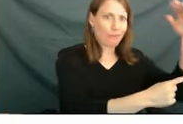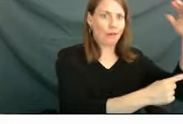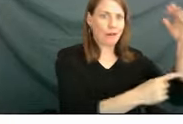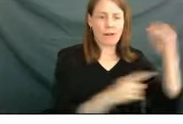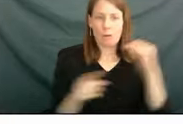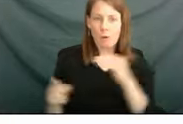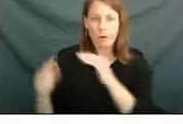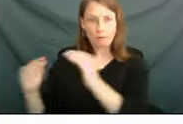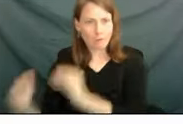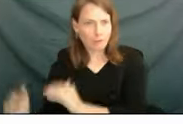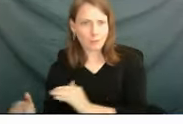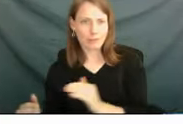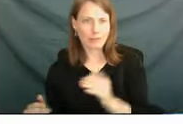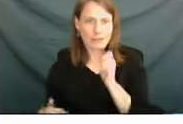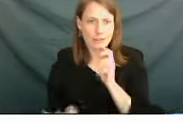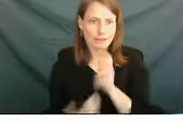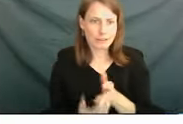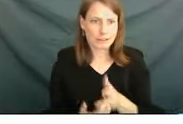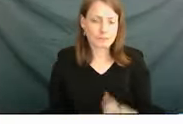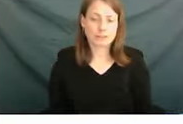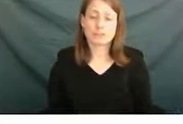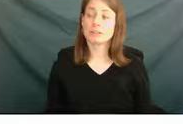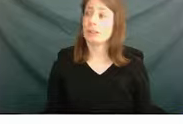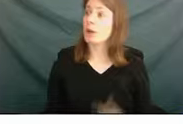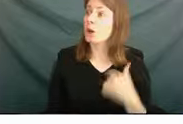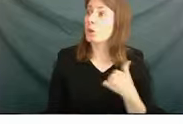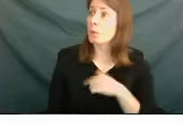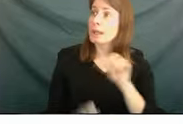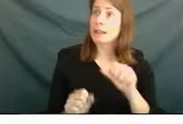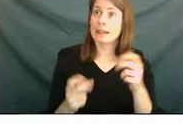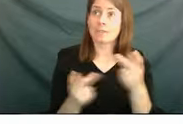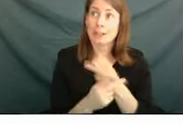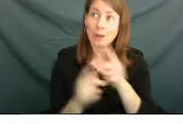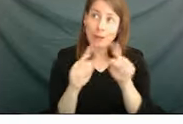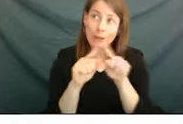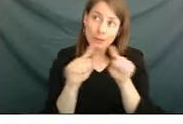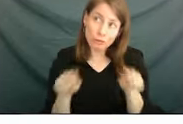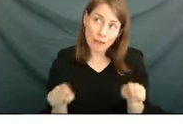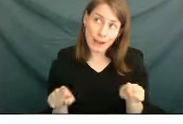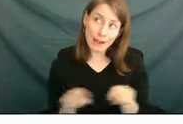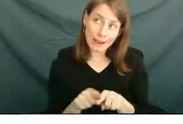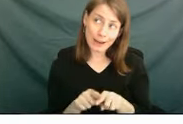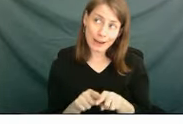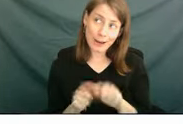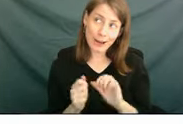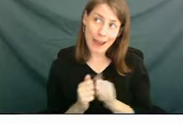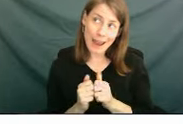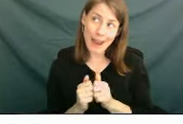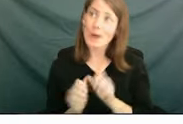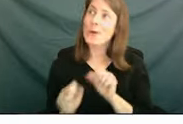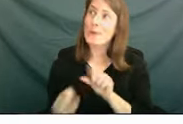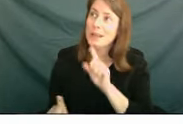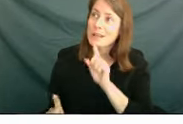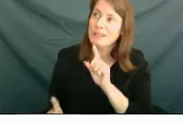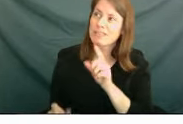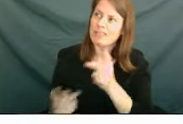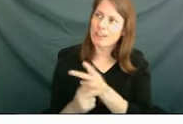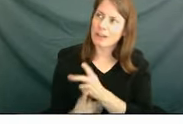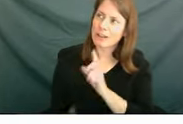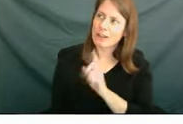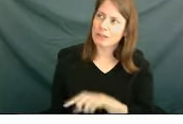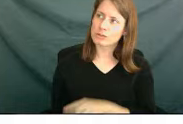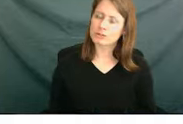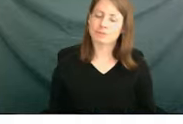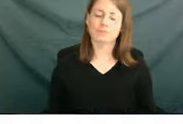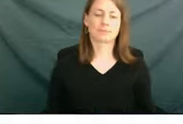by looking at the answer. The class is learning to solve a puzzle using shapes as numbers,